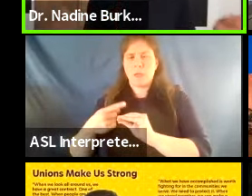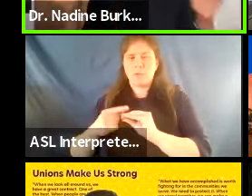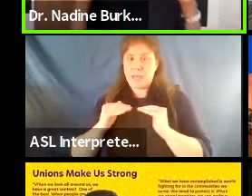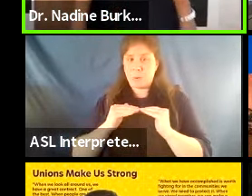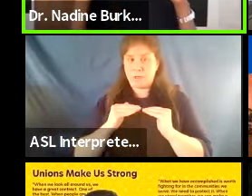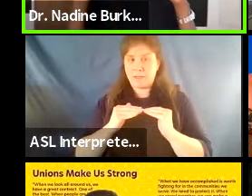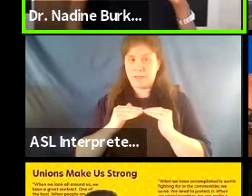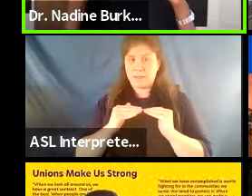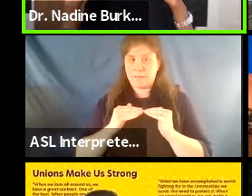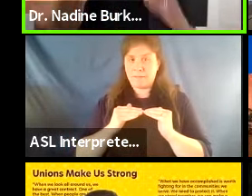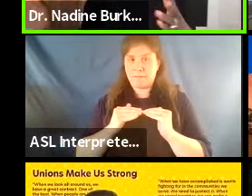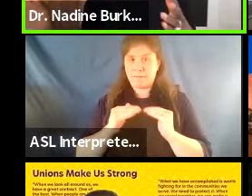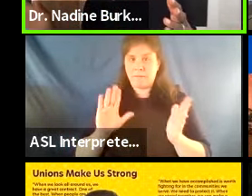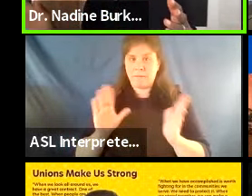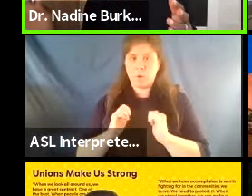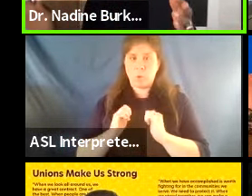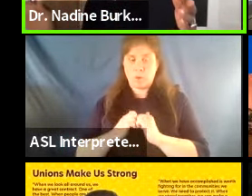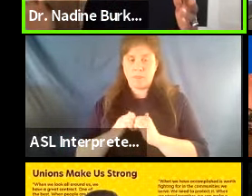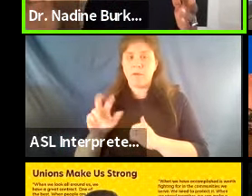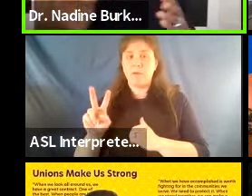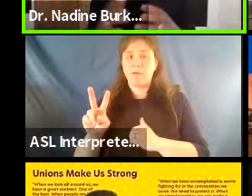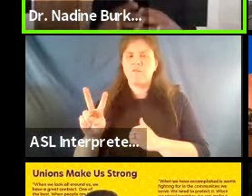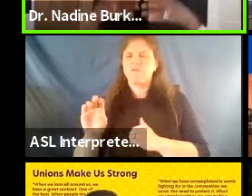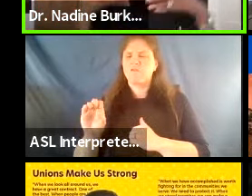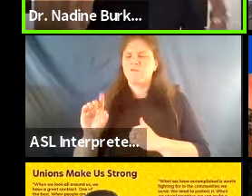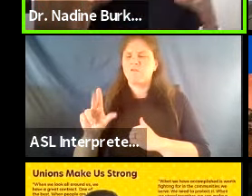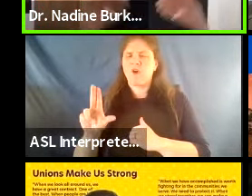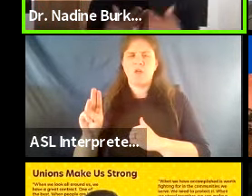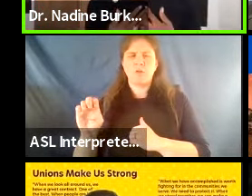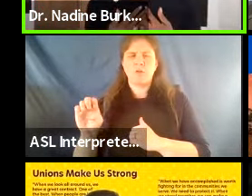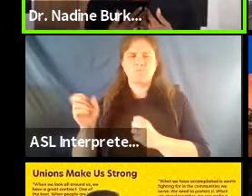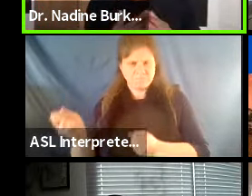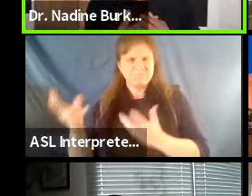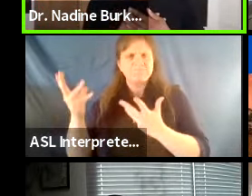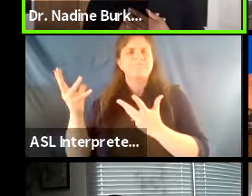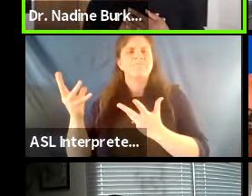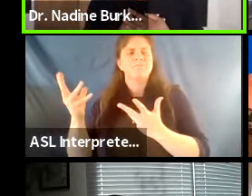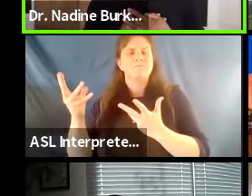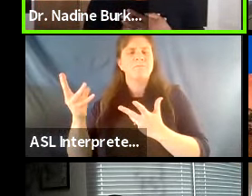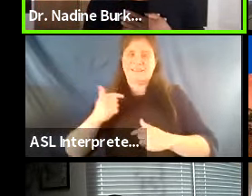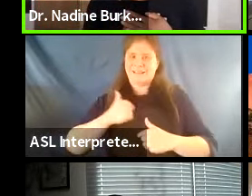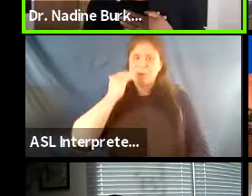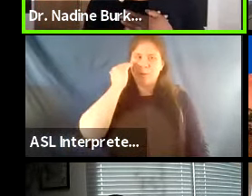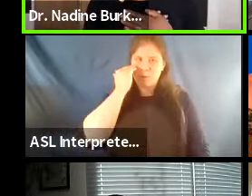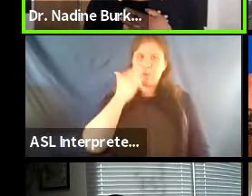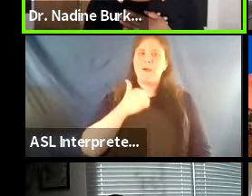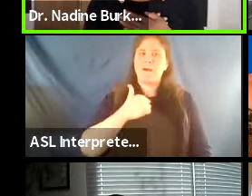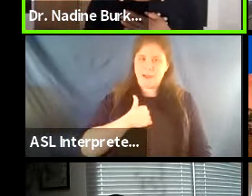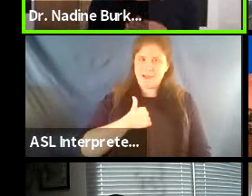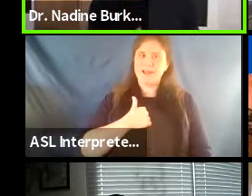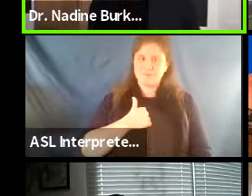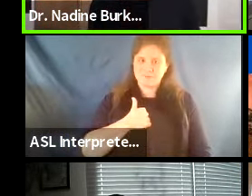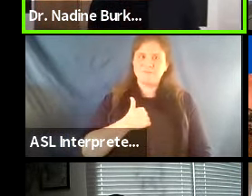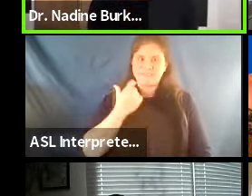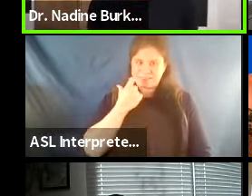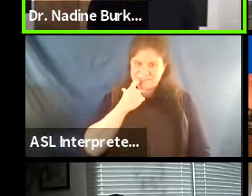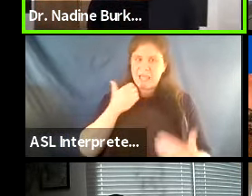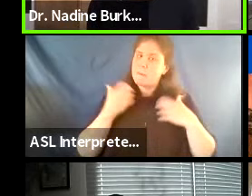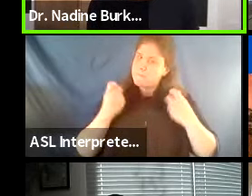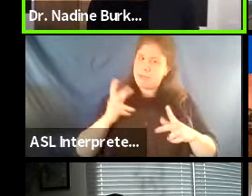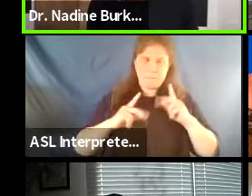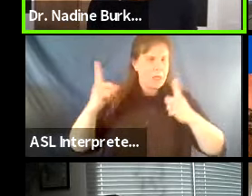equity versus volume. Right. And this is something that I know that I have been fielding a lot of questions about in